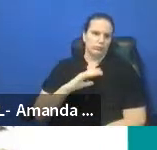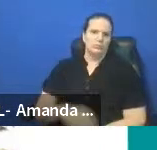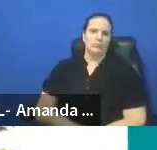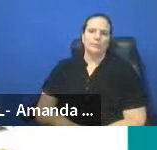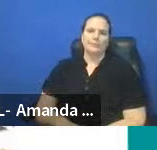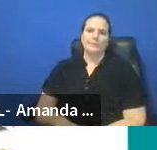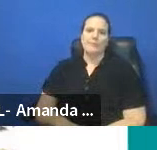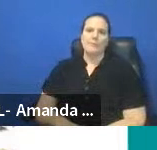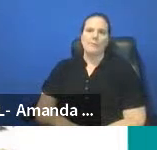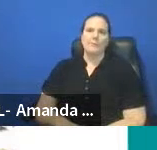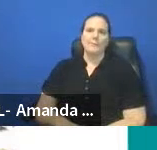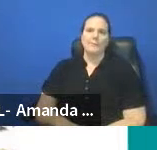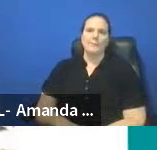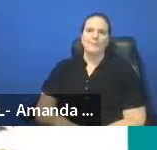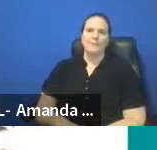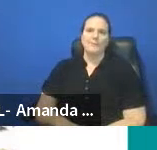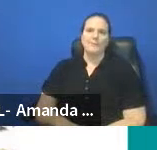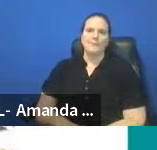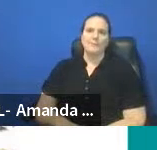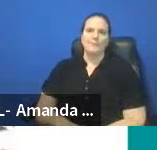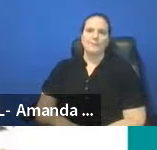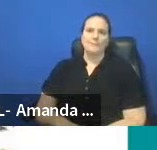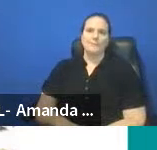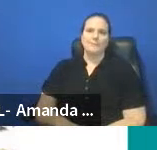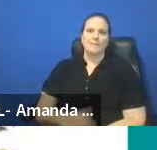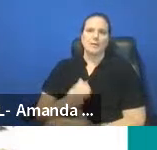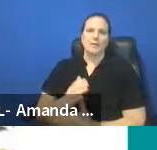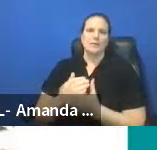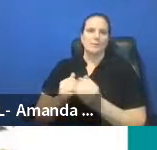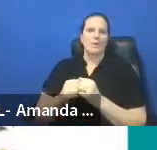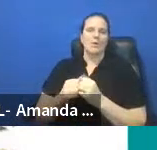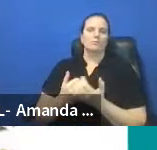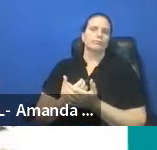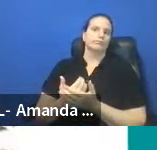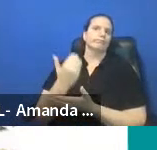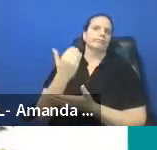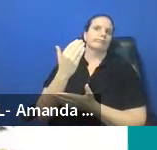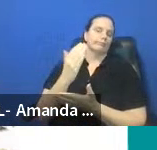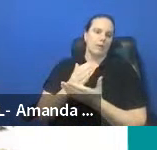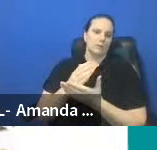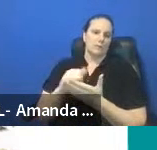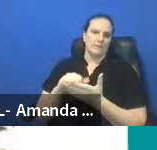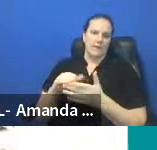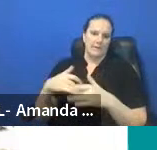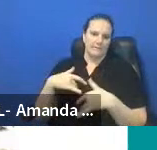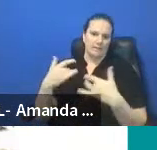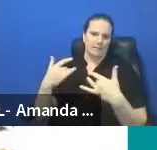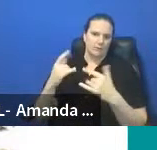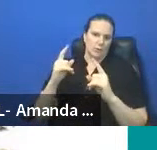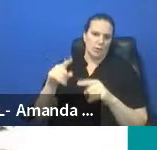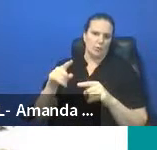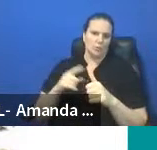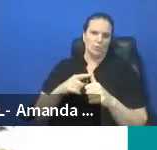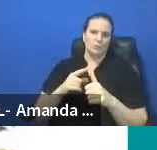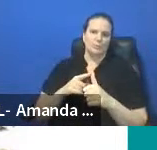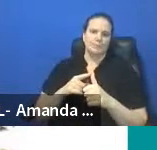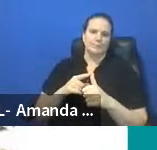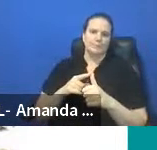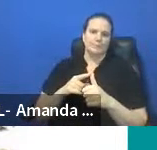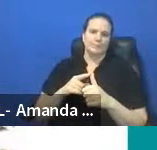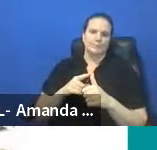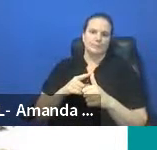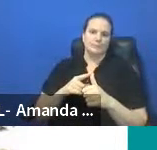And I would say some of the more refreshing parts about some of the events we went to, one was